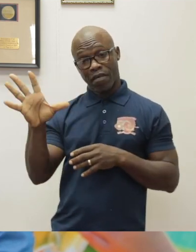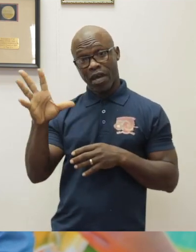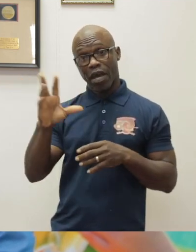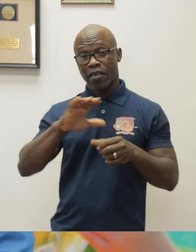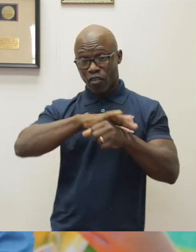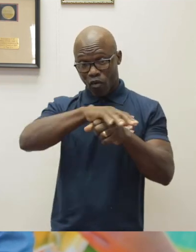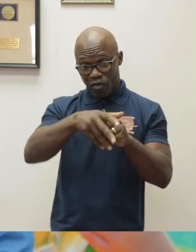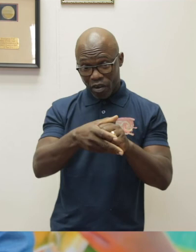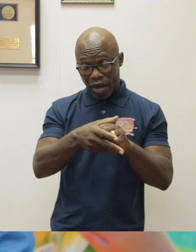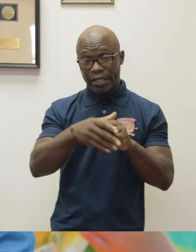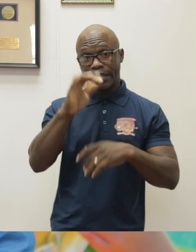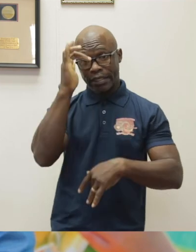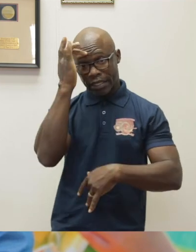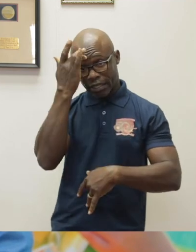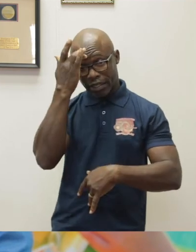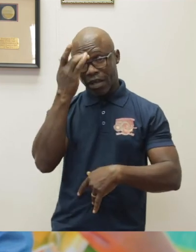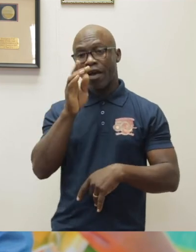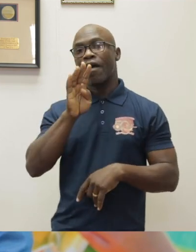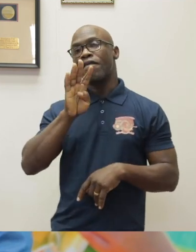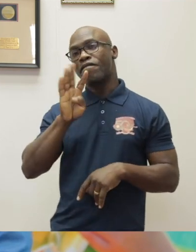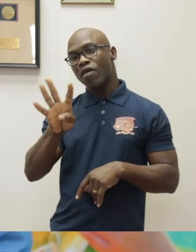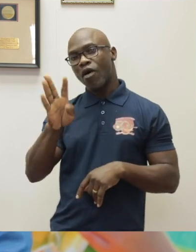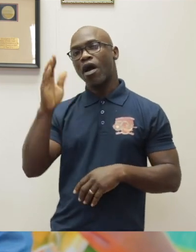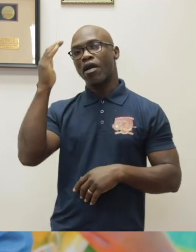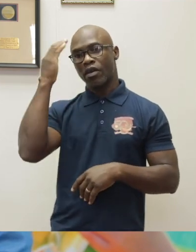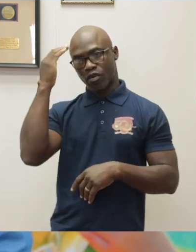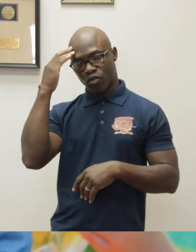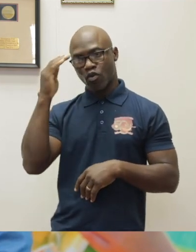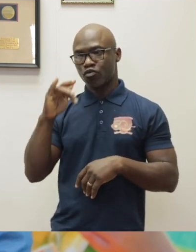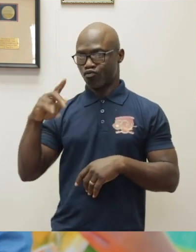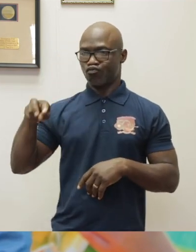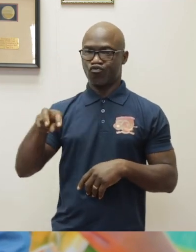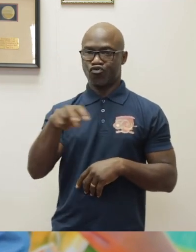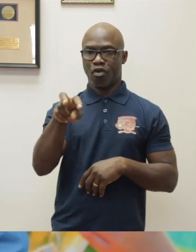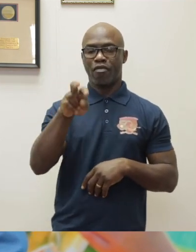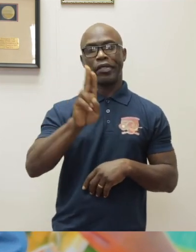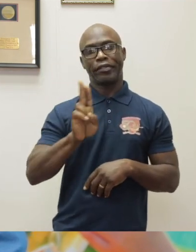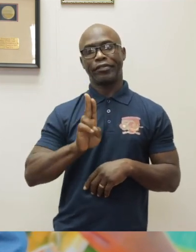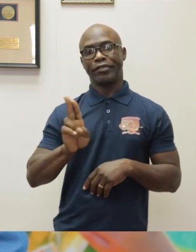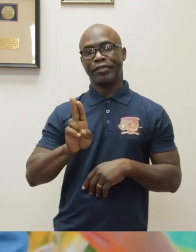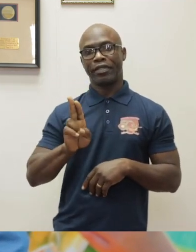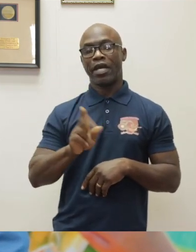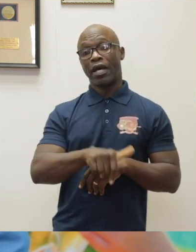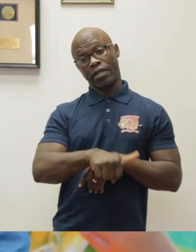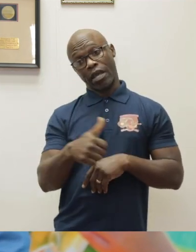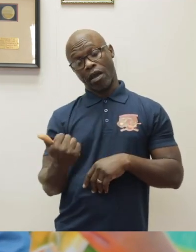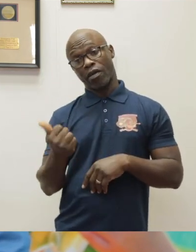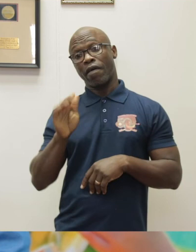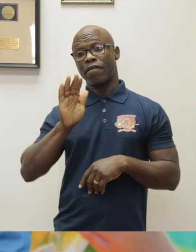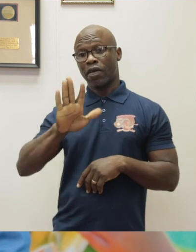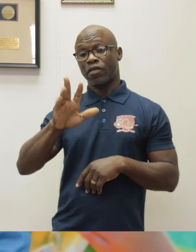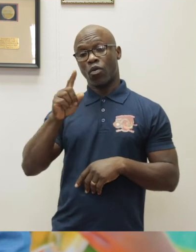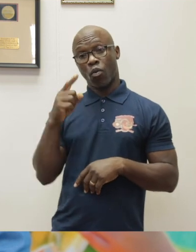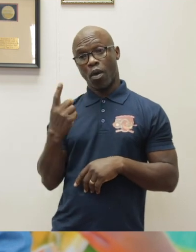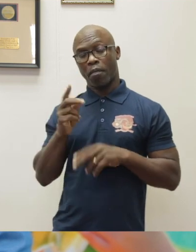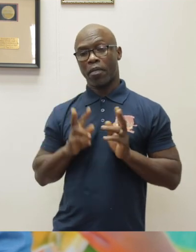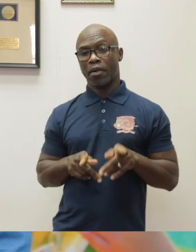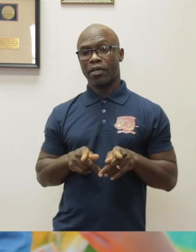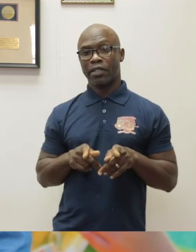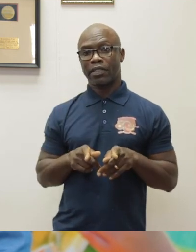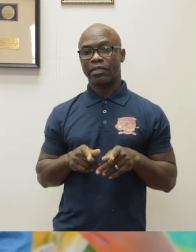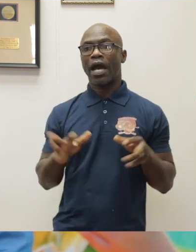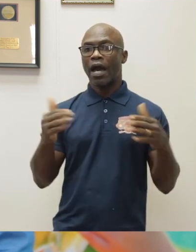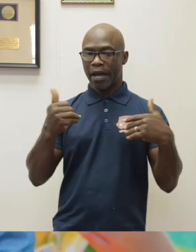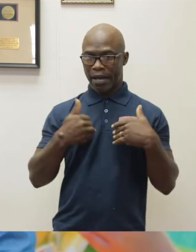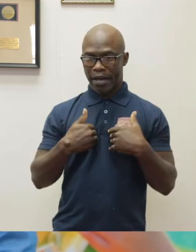COVID-19 cases, 4 are known to have travel history, and the other 51 persons